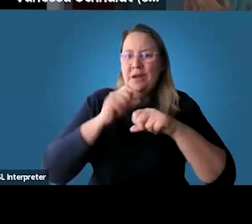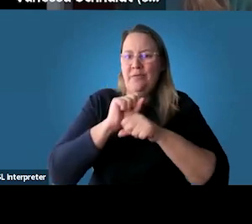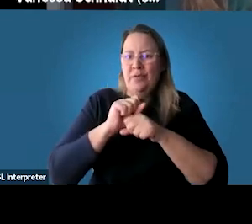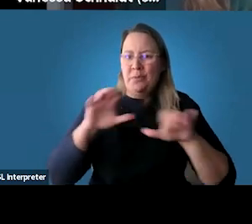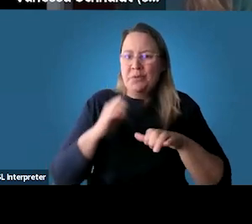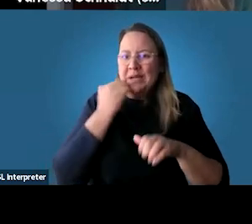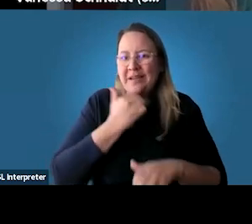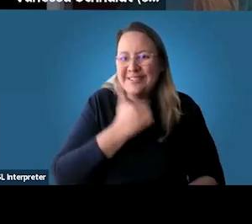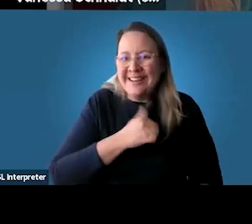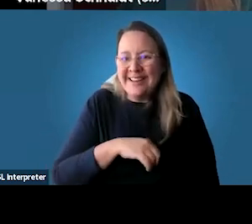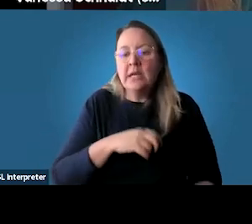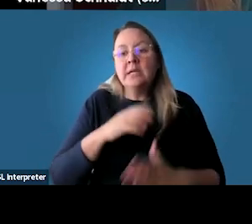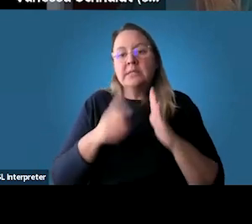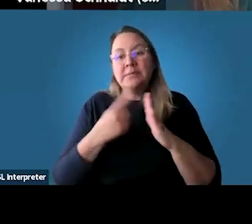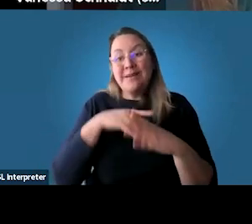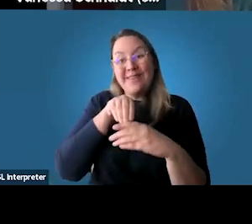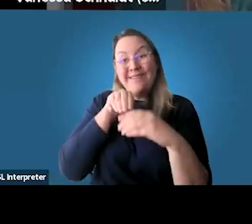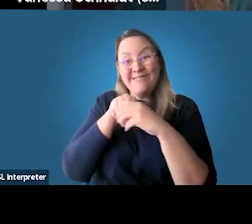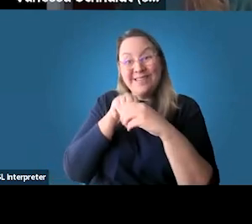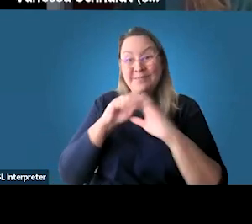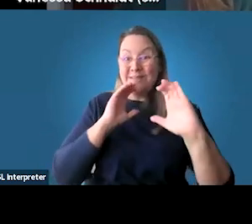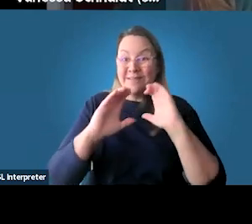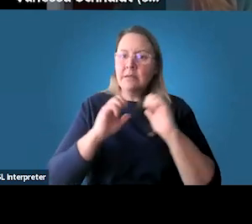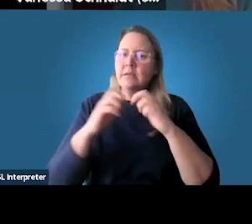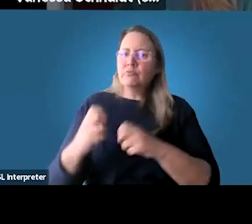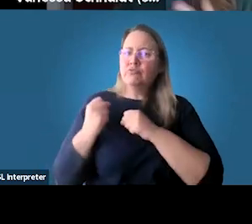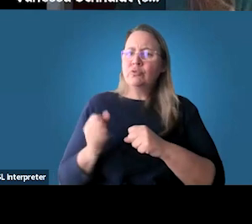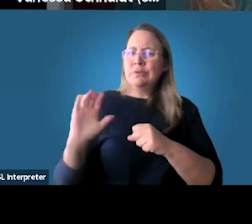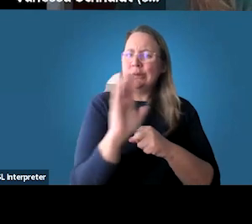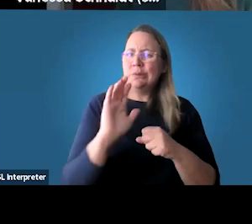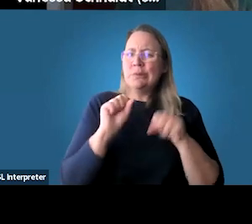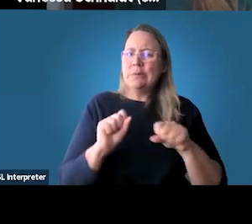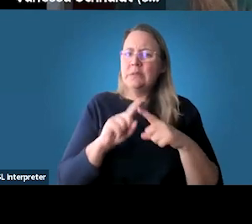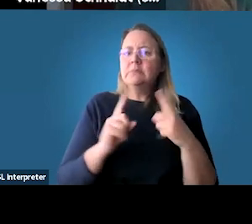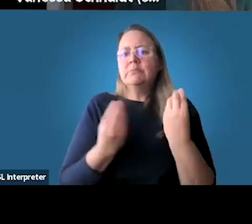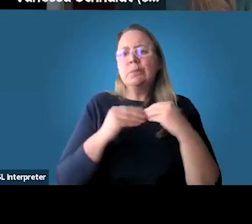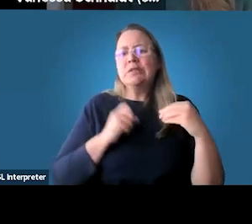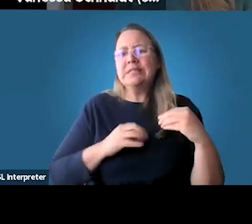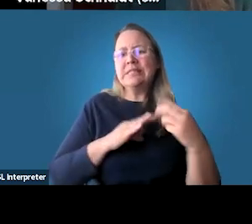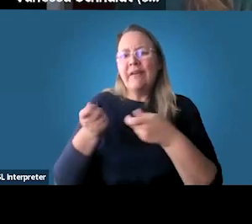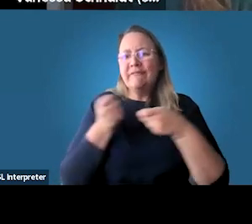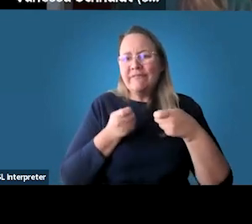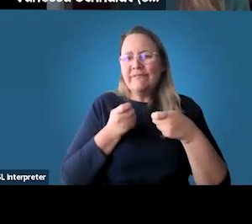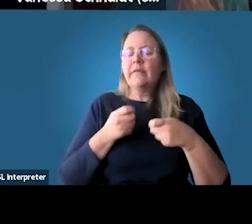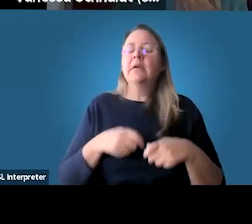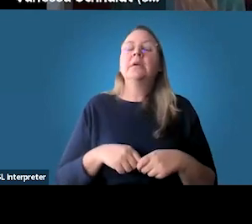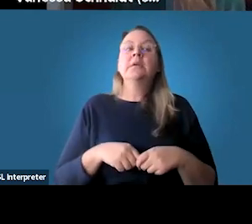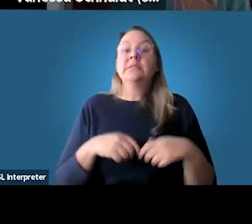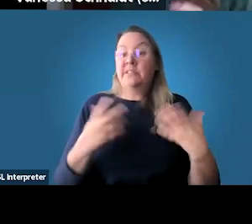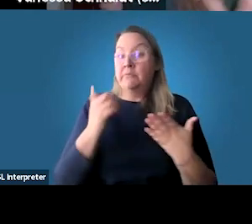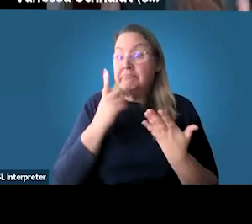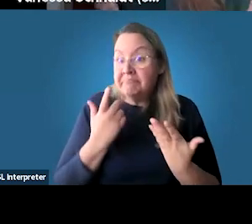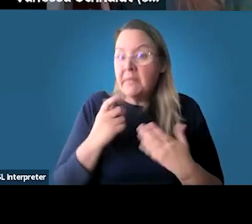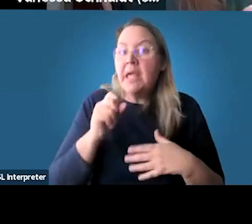showing the value of the investment in communications can strengthen your case to secure more staff and a larger budget. So think of it this